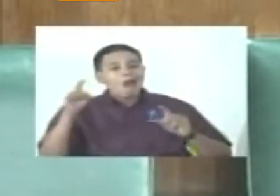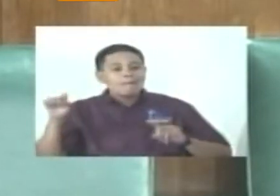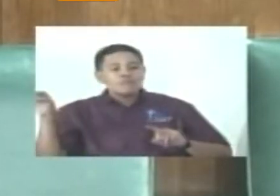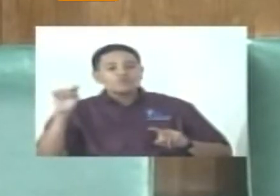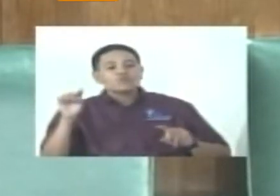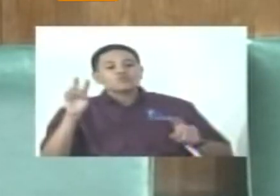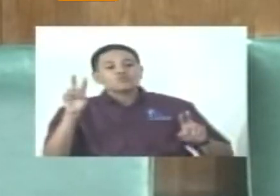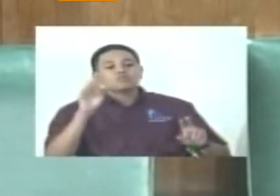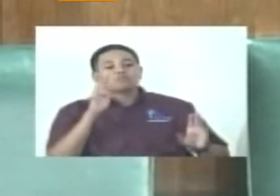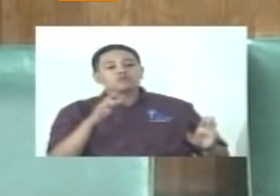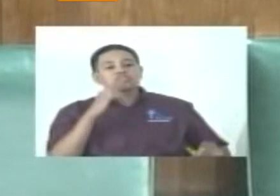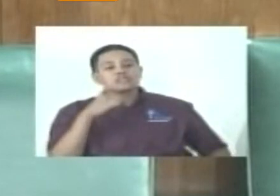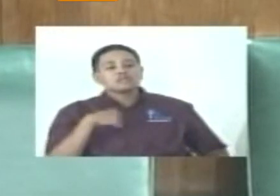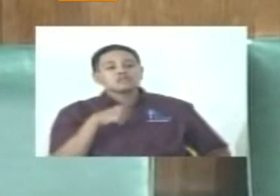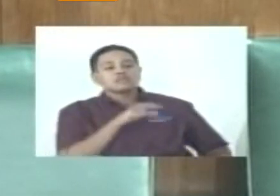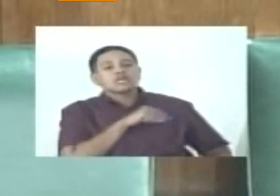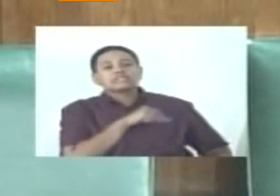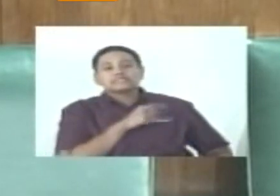pleaded guilty.